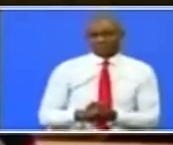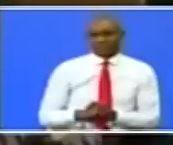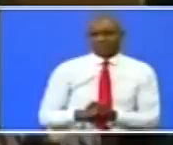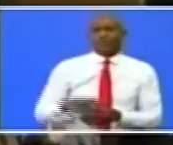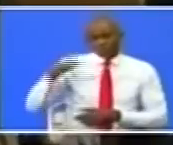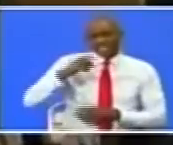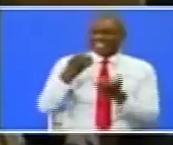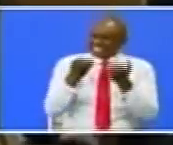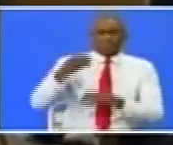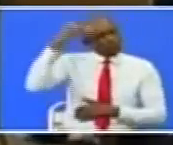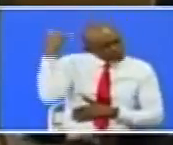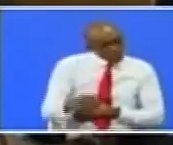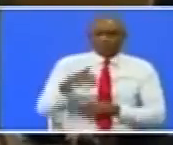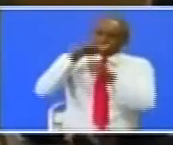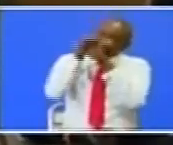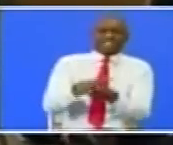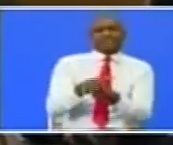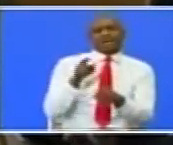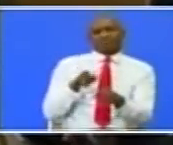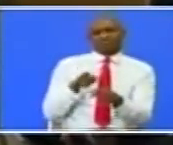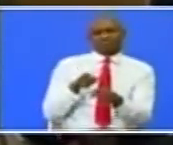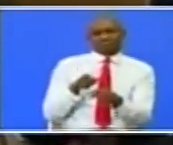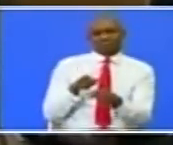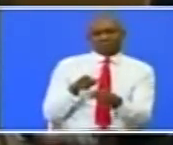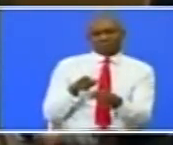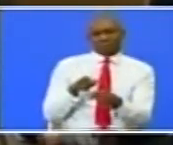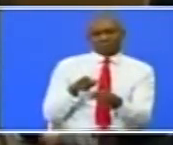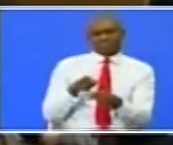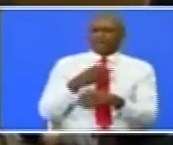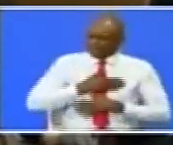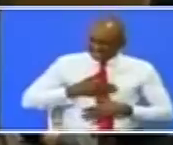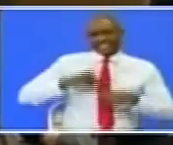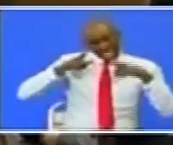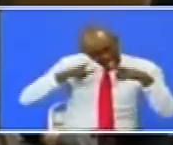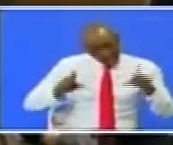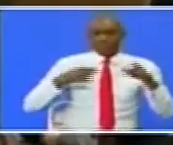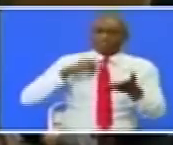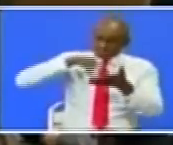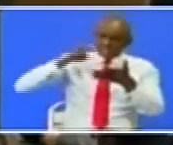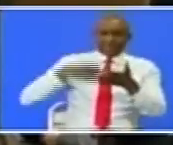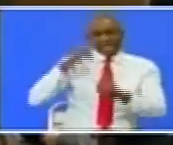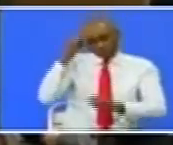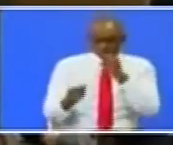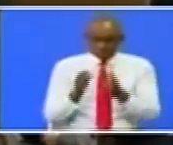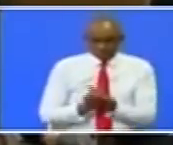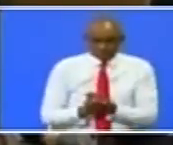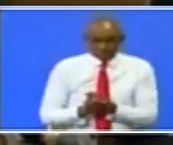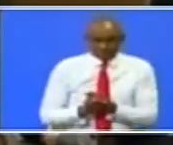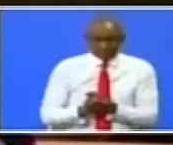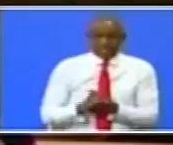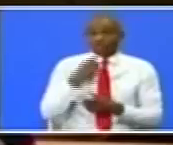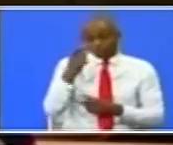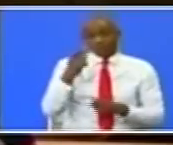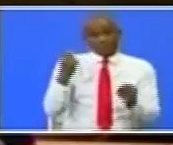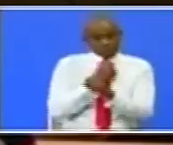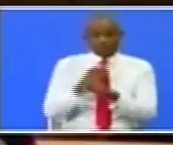We need to stop stigma. And now please allow me to read my conclusion so that